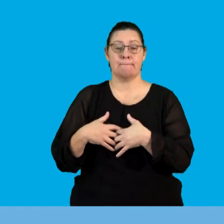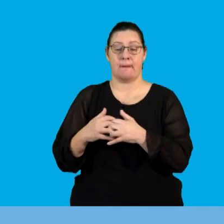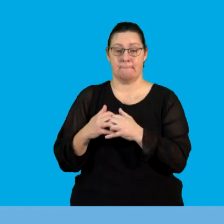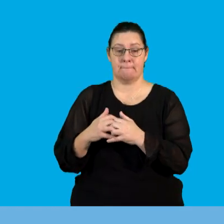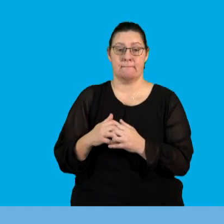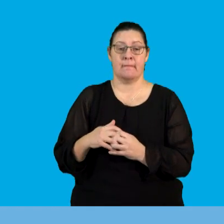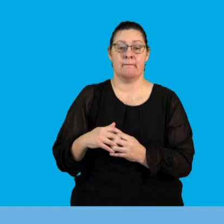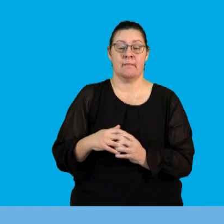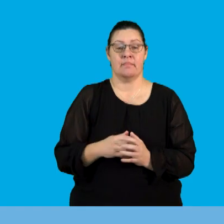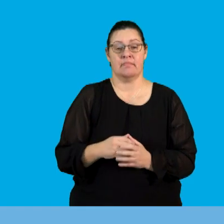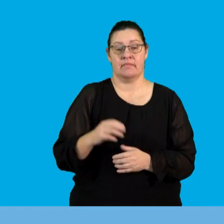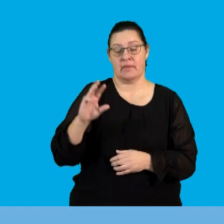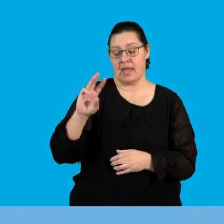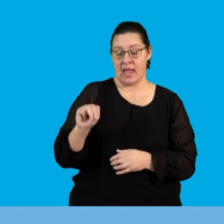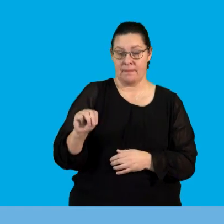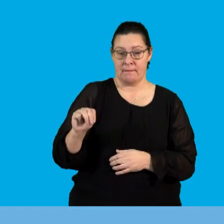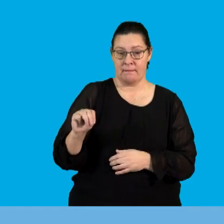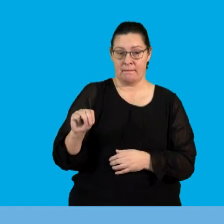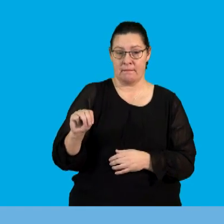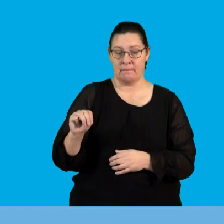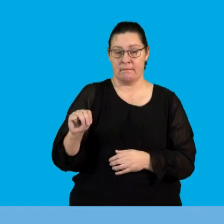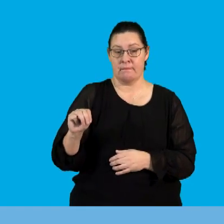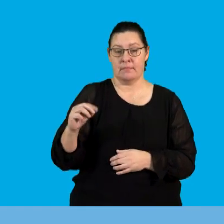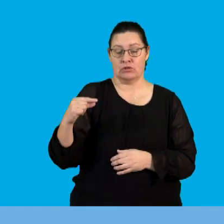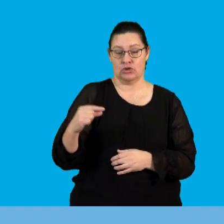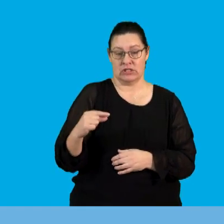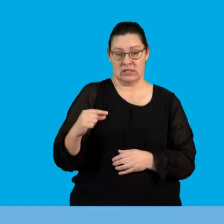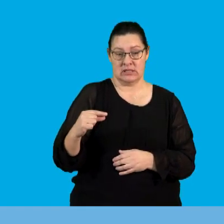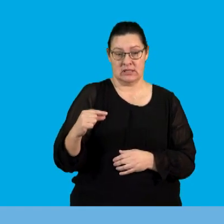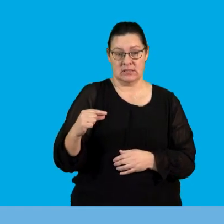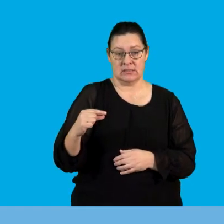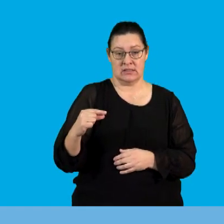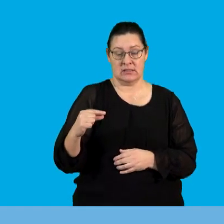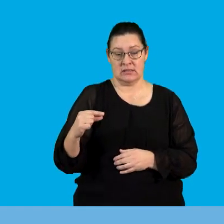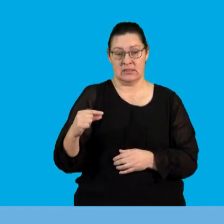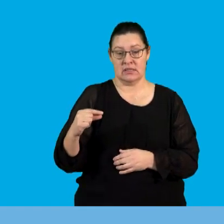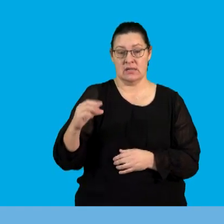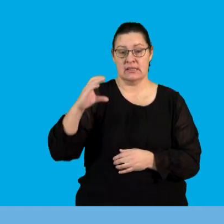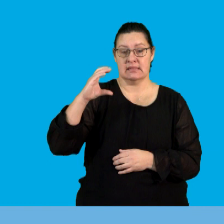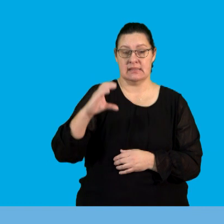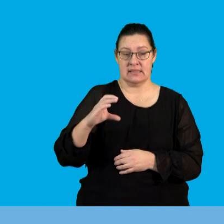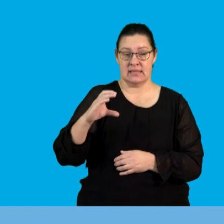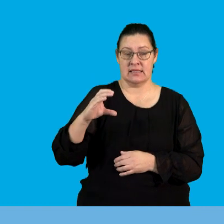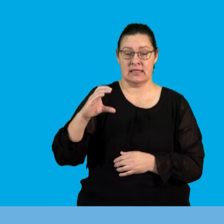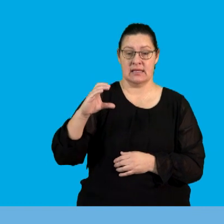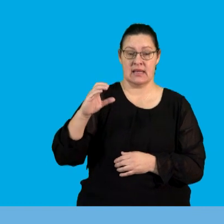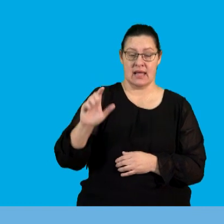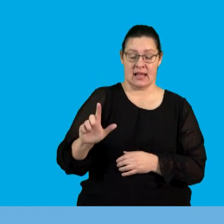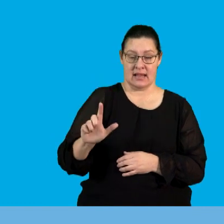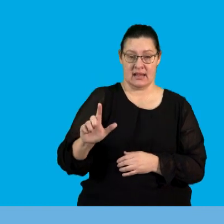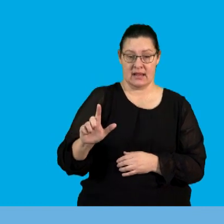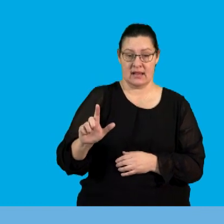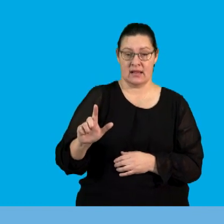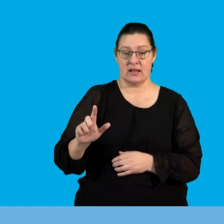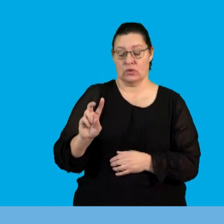form magnesium chloride, which is going to be capital letter M, small letter G, capital letter C,